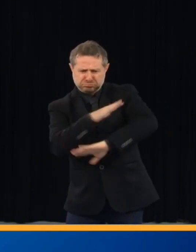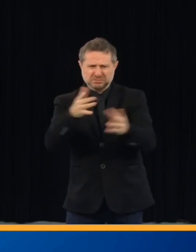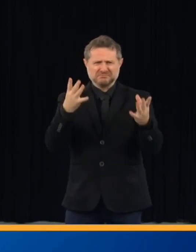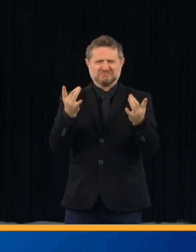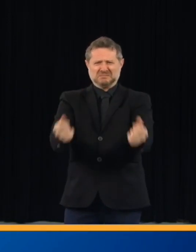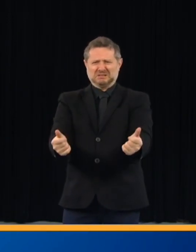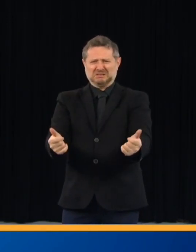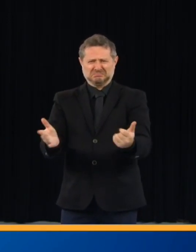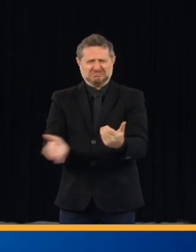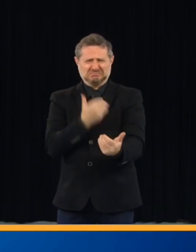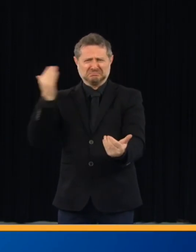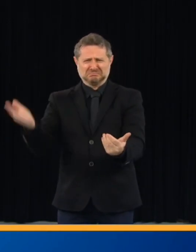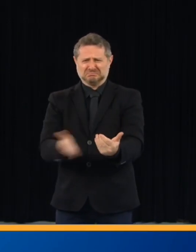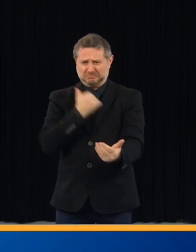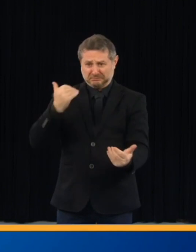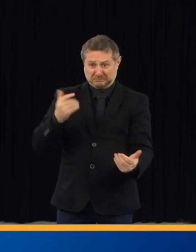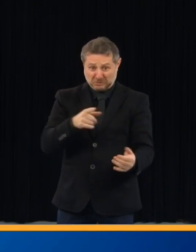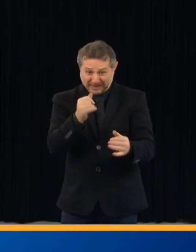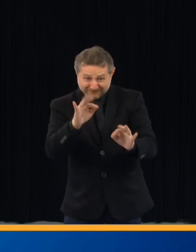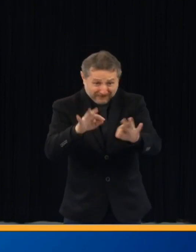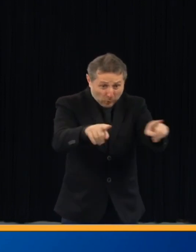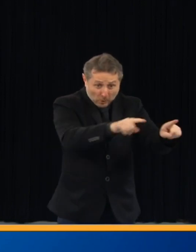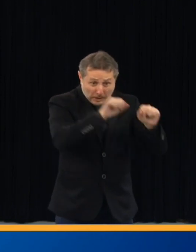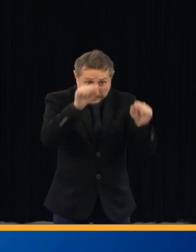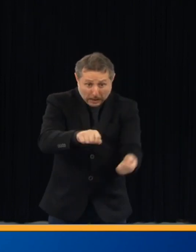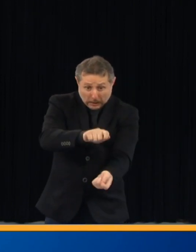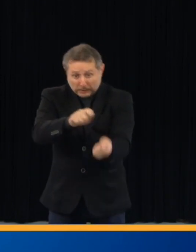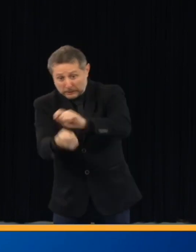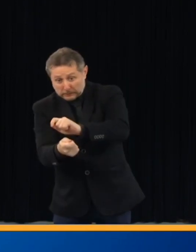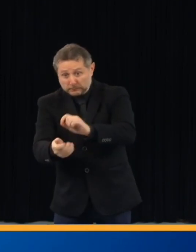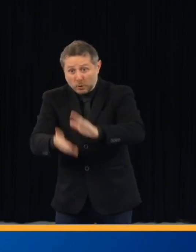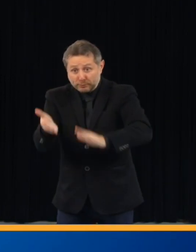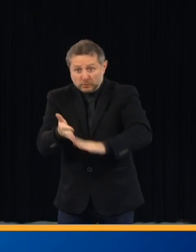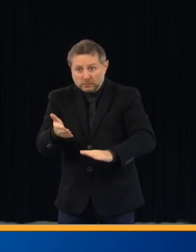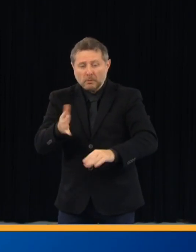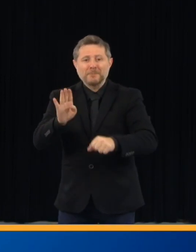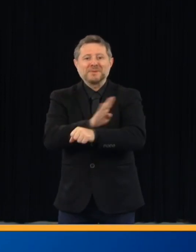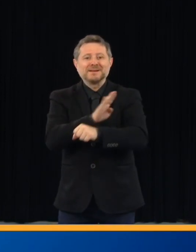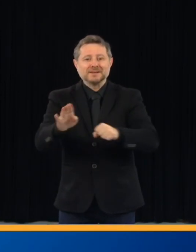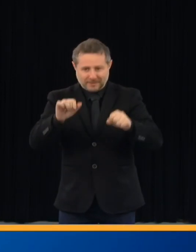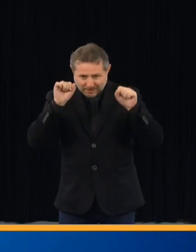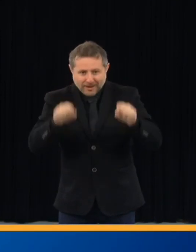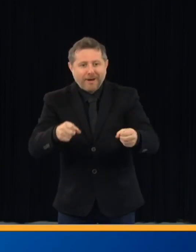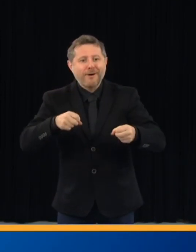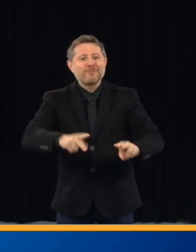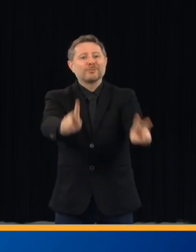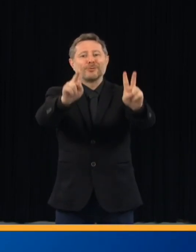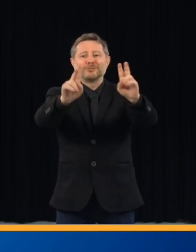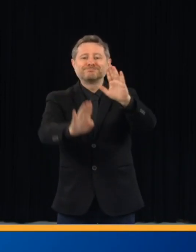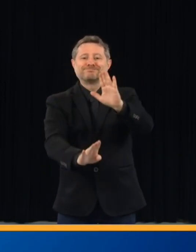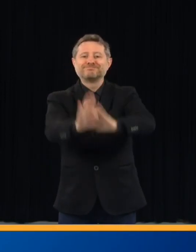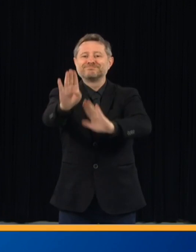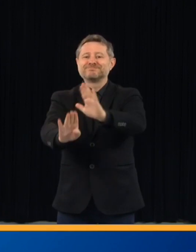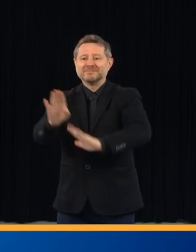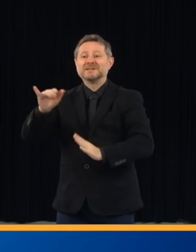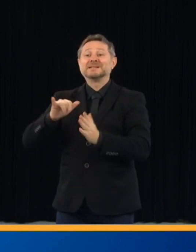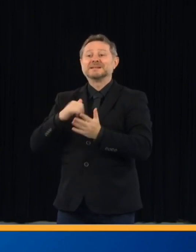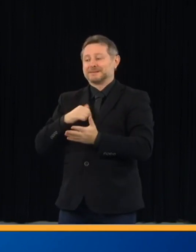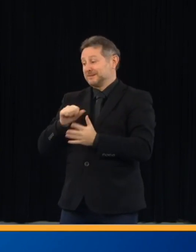components. So if you can do it, it's a business opportunity, it is a state need, it's a national